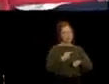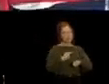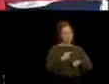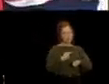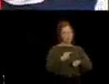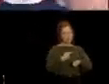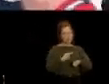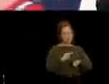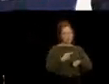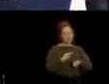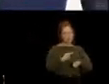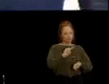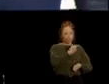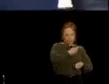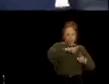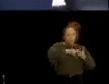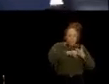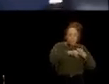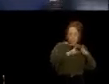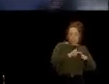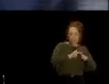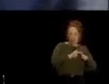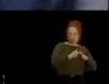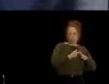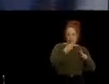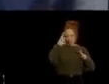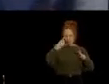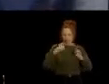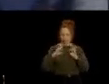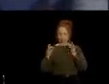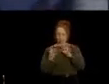is a friend of the Family Cafe, and to each and one of you.